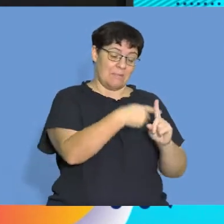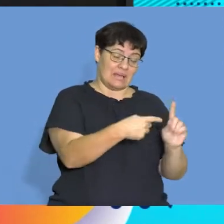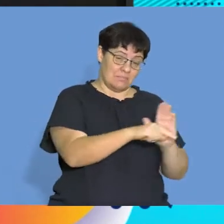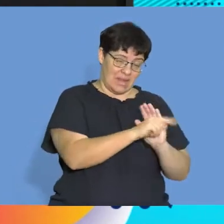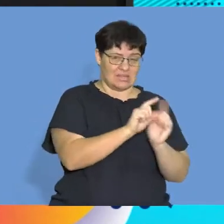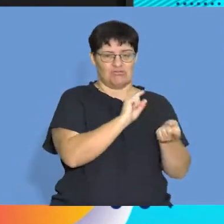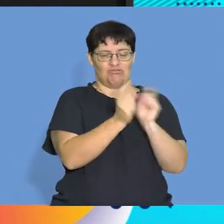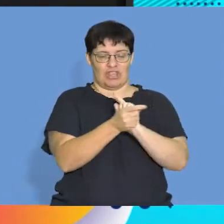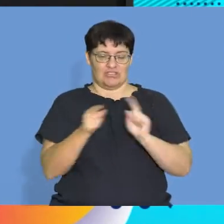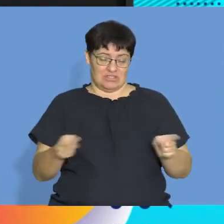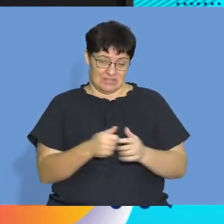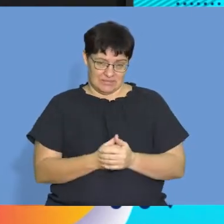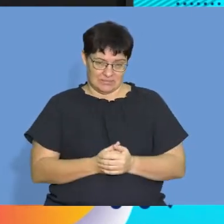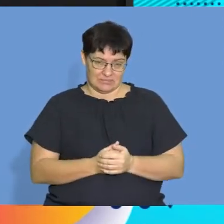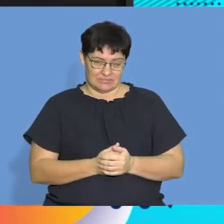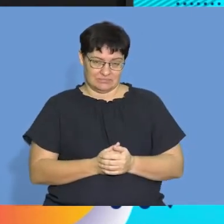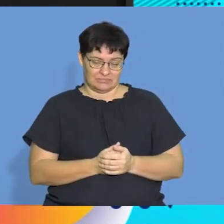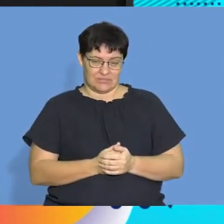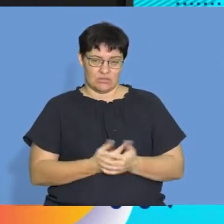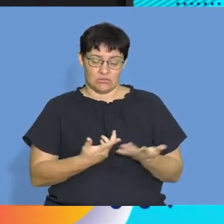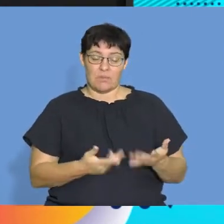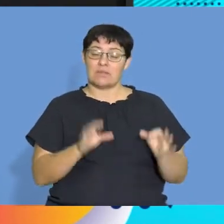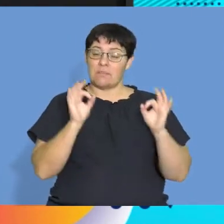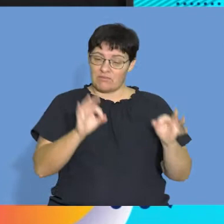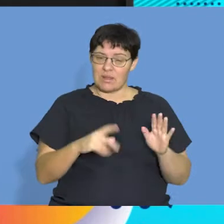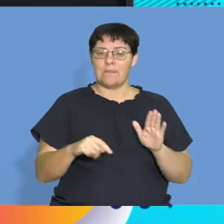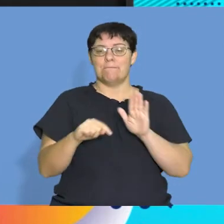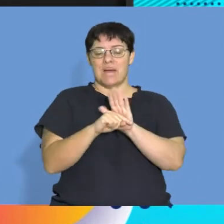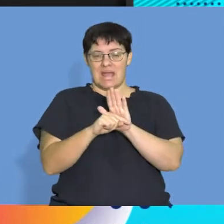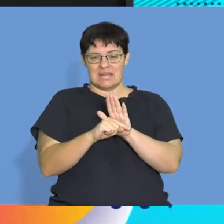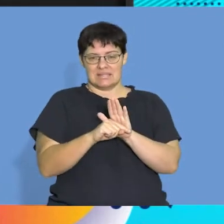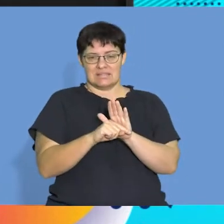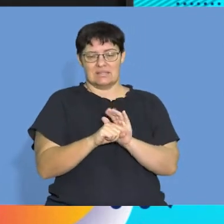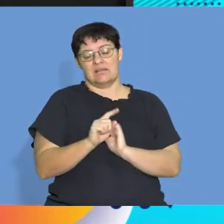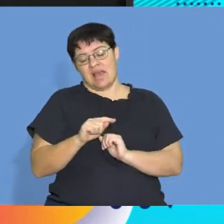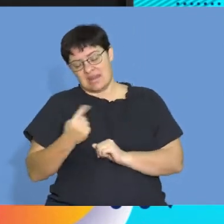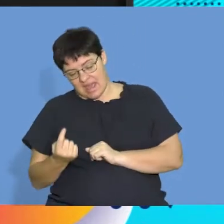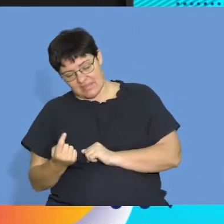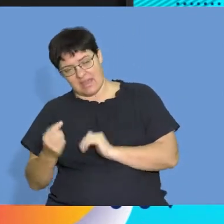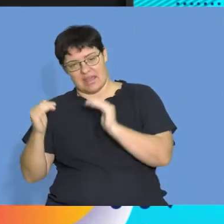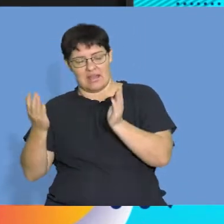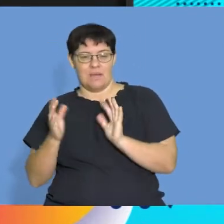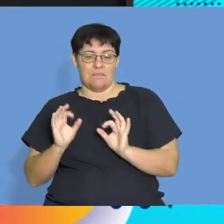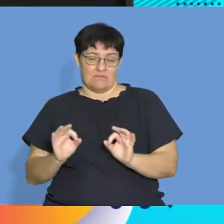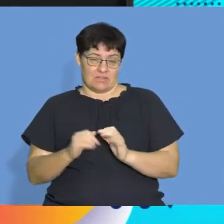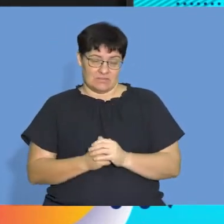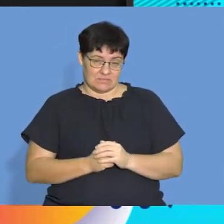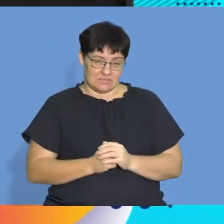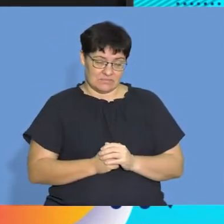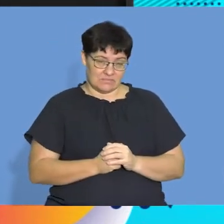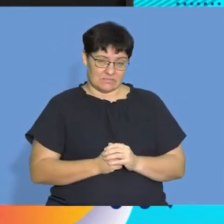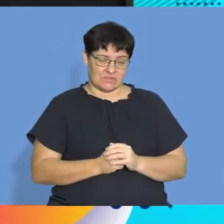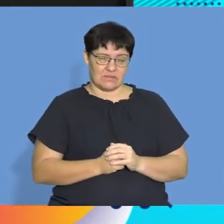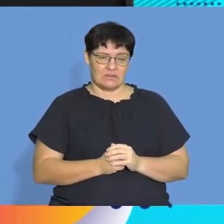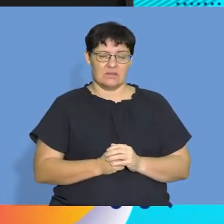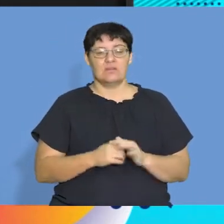of 2 squares, perfect square minus another perfect square. And then that's how you gauge yourself with whether